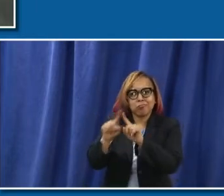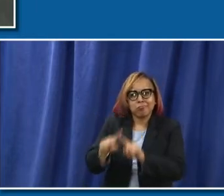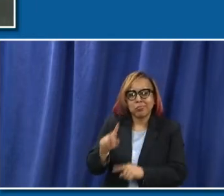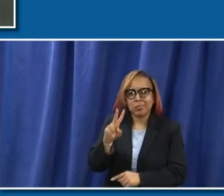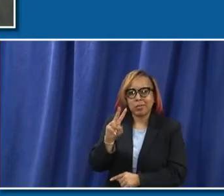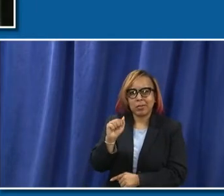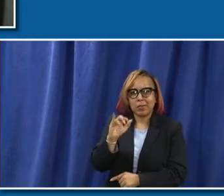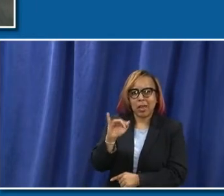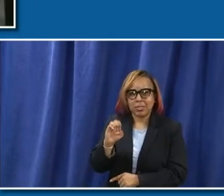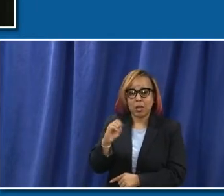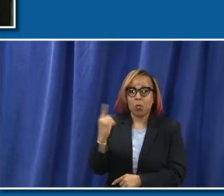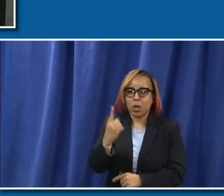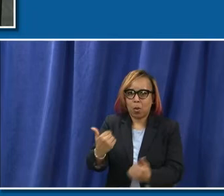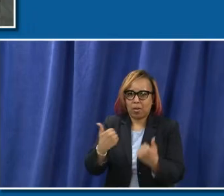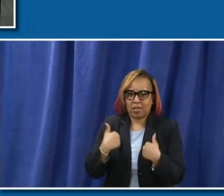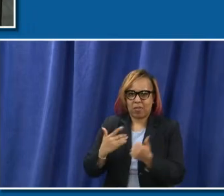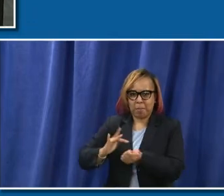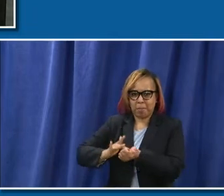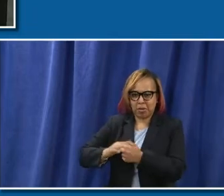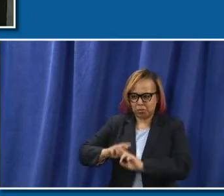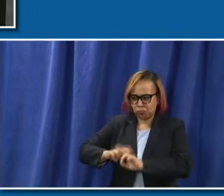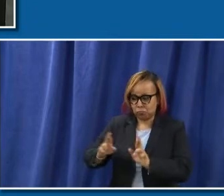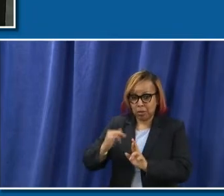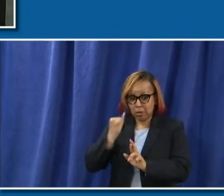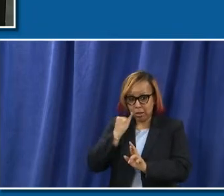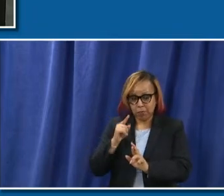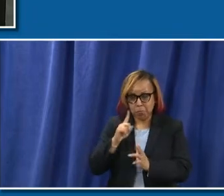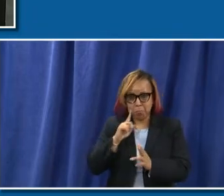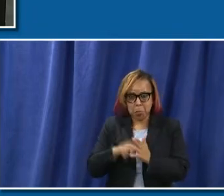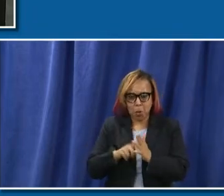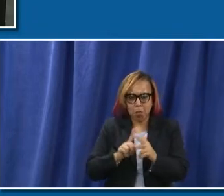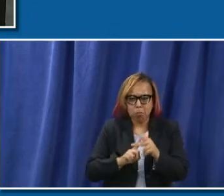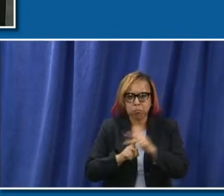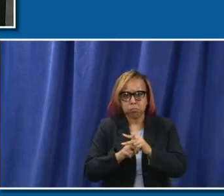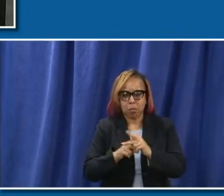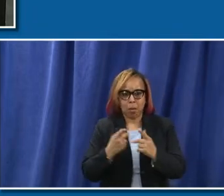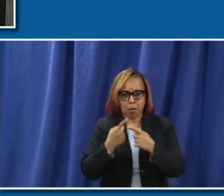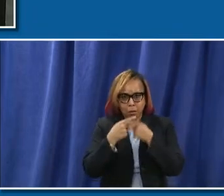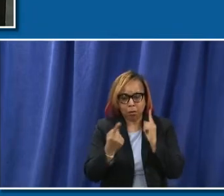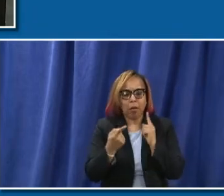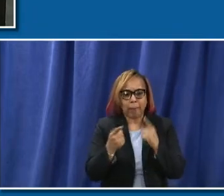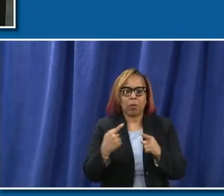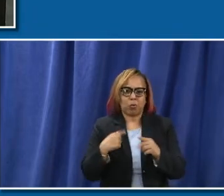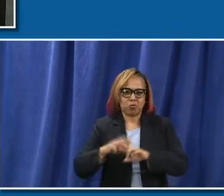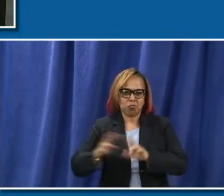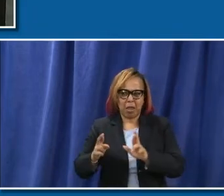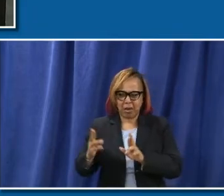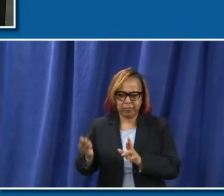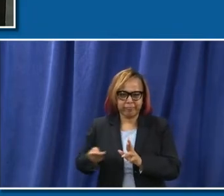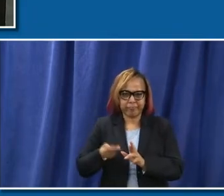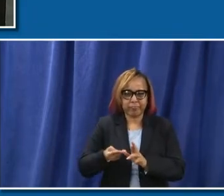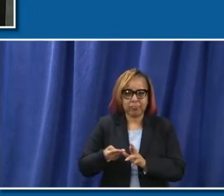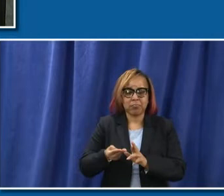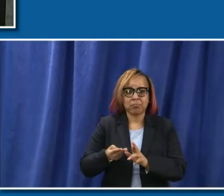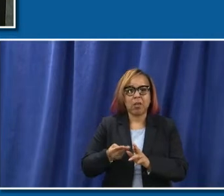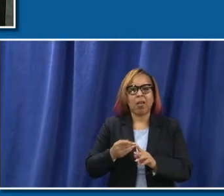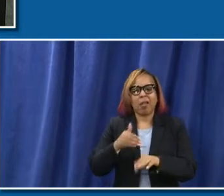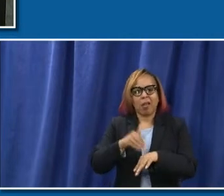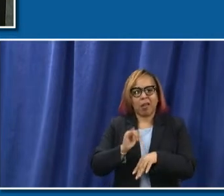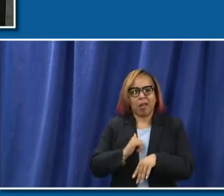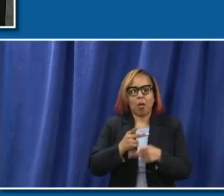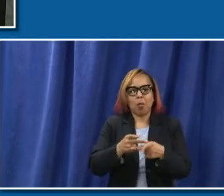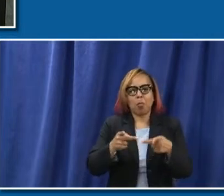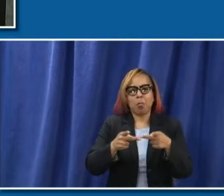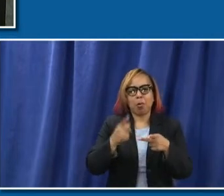always have with us the medications in case somebody were to have an allergic reaction. It's something we're always prepared for in our points of dispensing